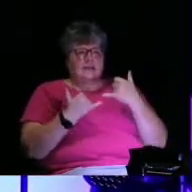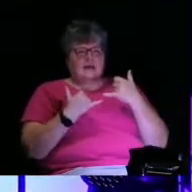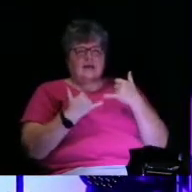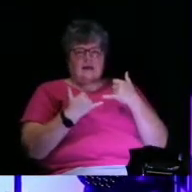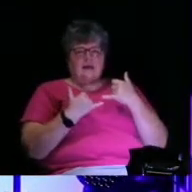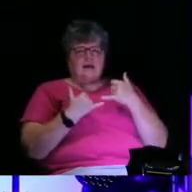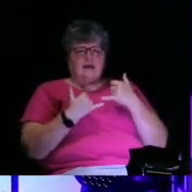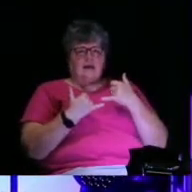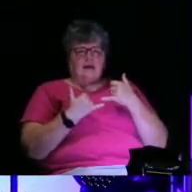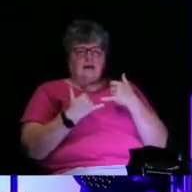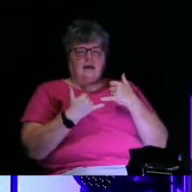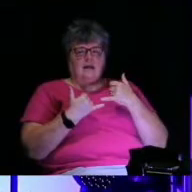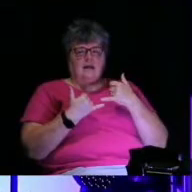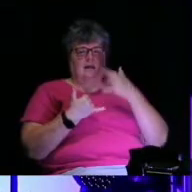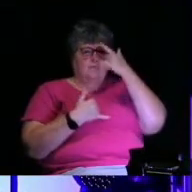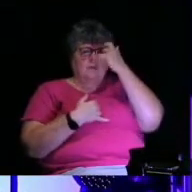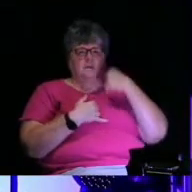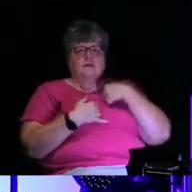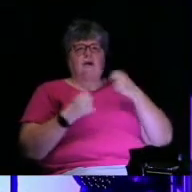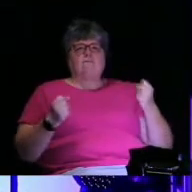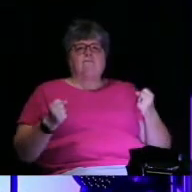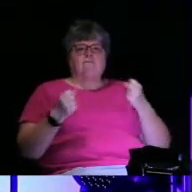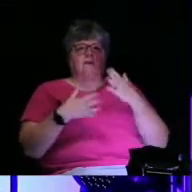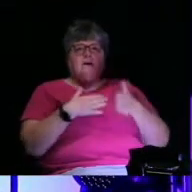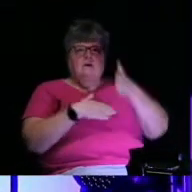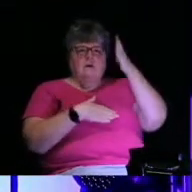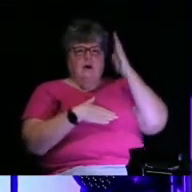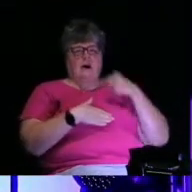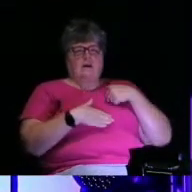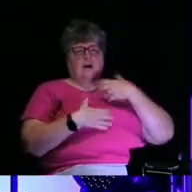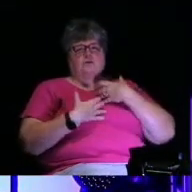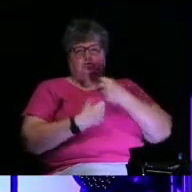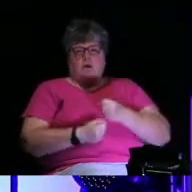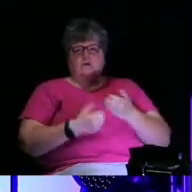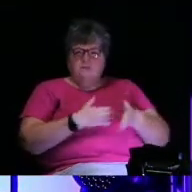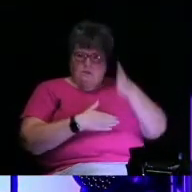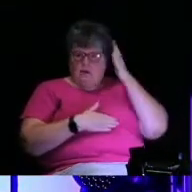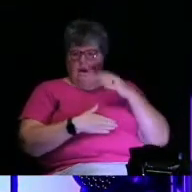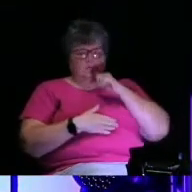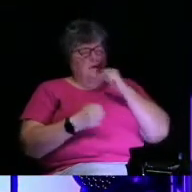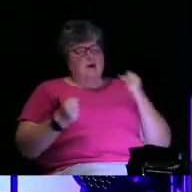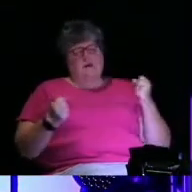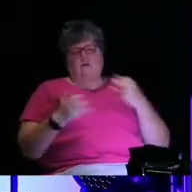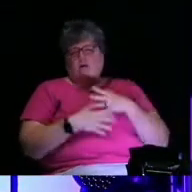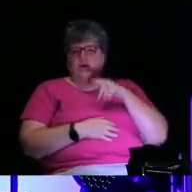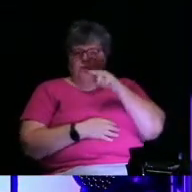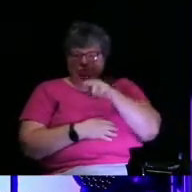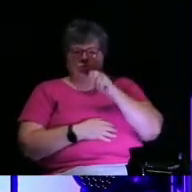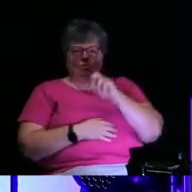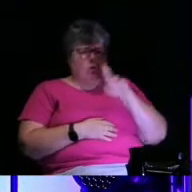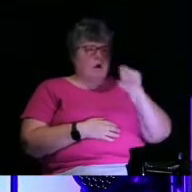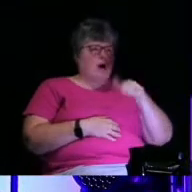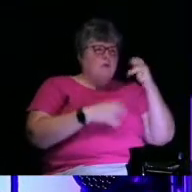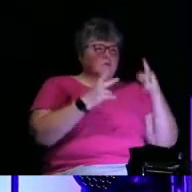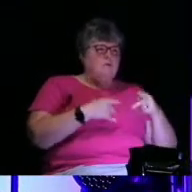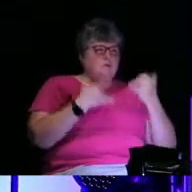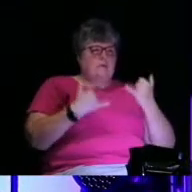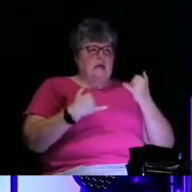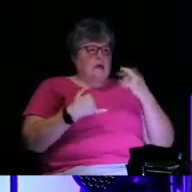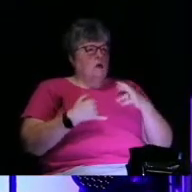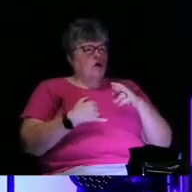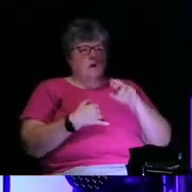say, because I fear God, because I trust God, I'm not going to be afraid of you or someone else today or any day. No